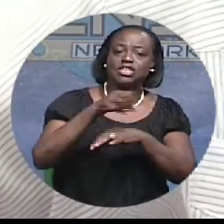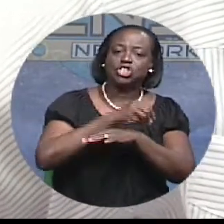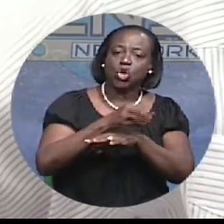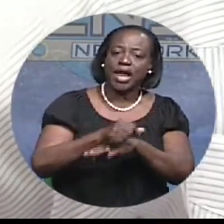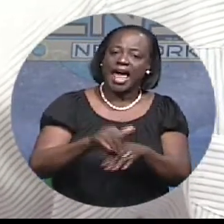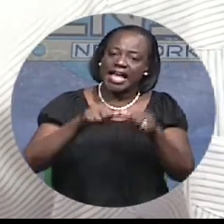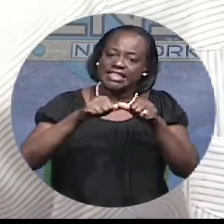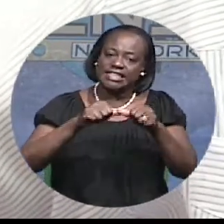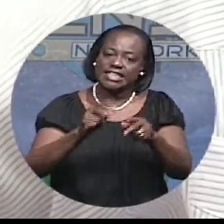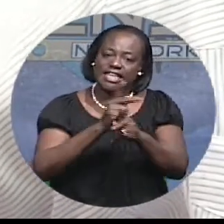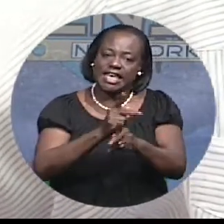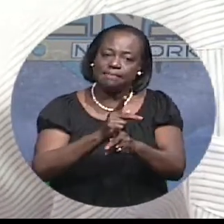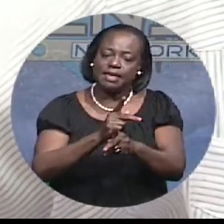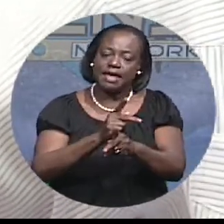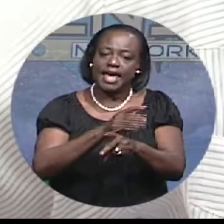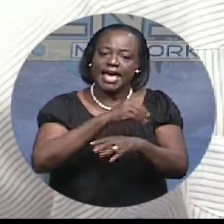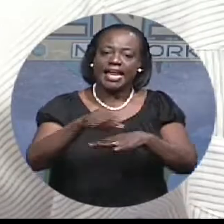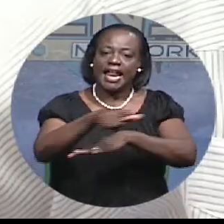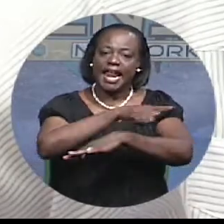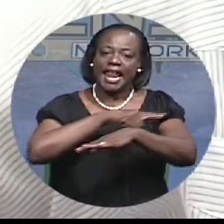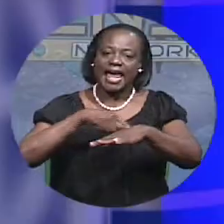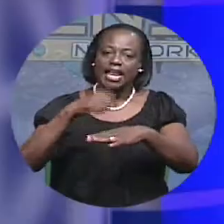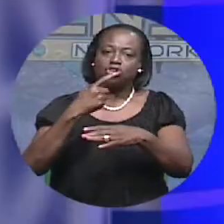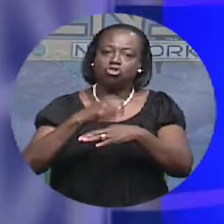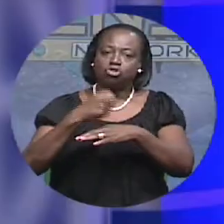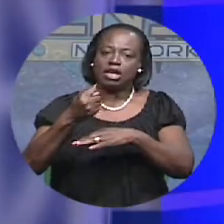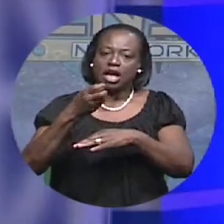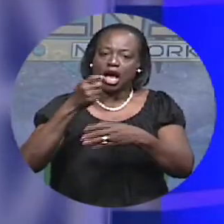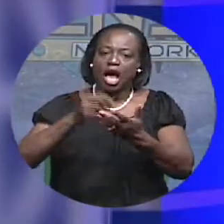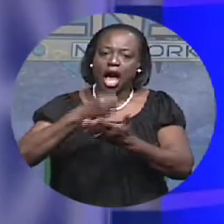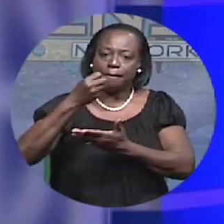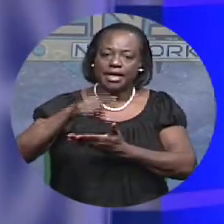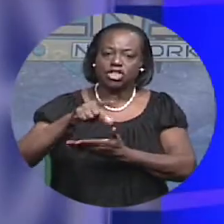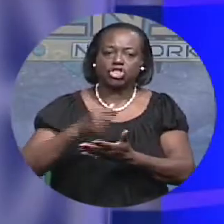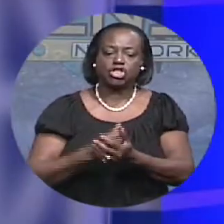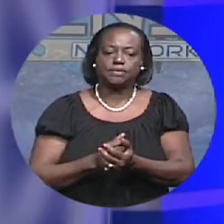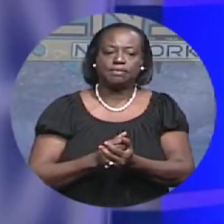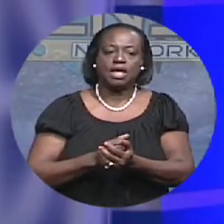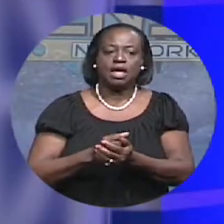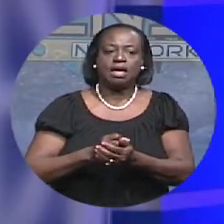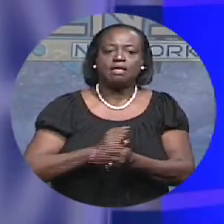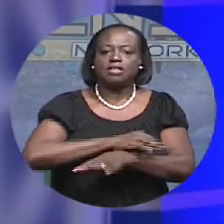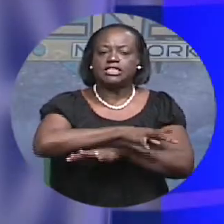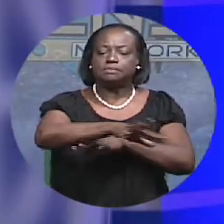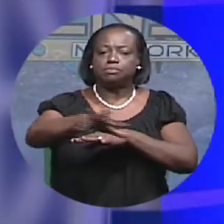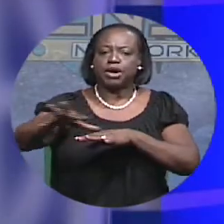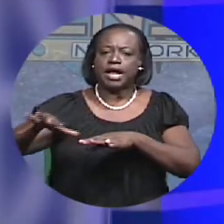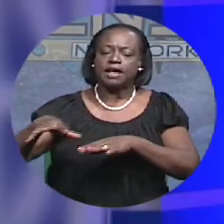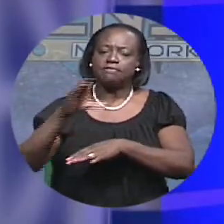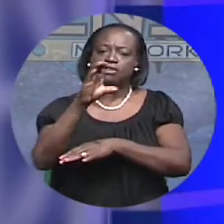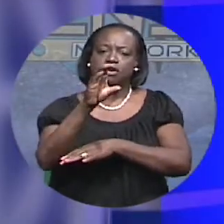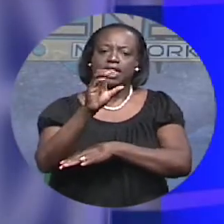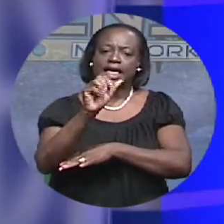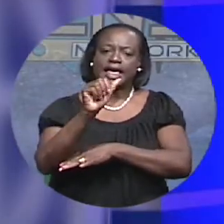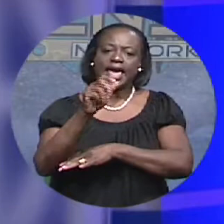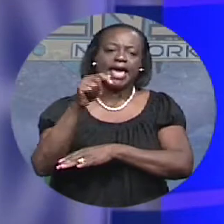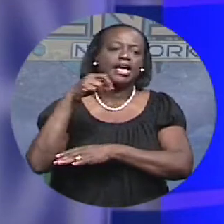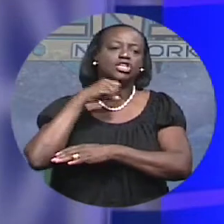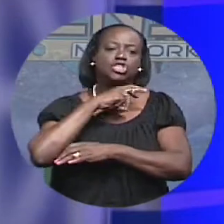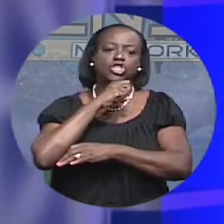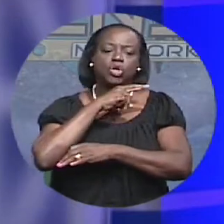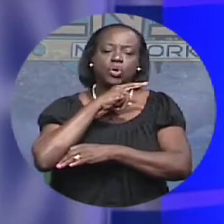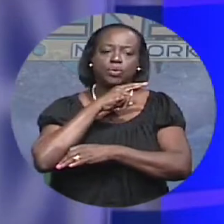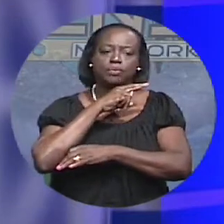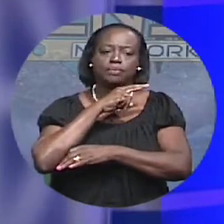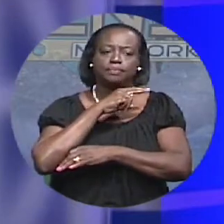landscaping materials and trash. However, if the spread of this cane toad species is not controlled, Director of